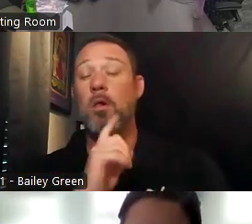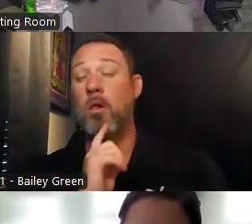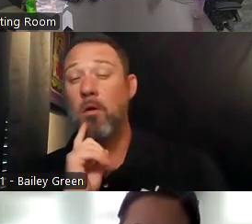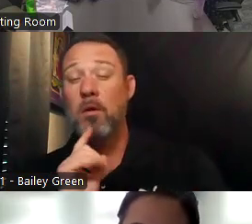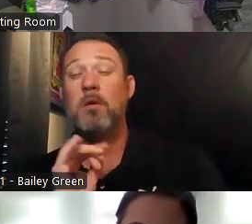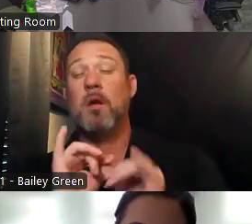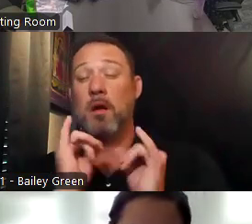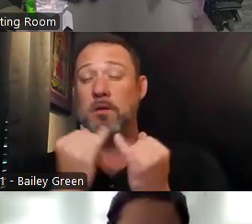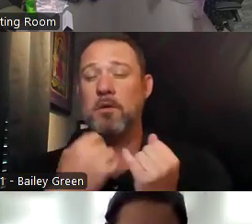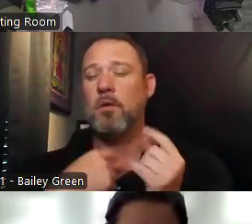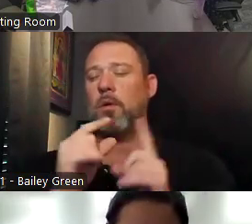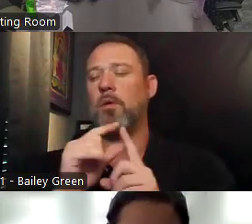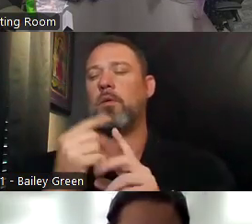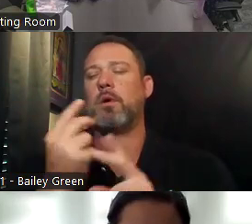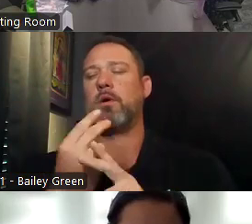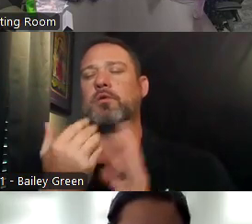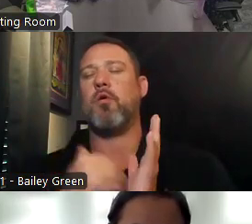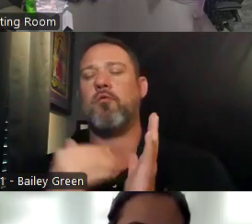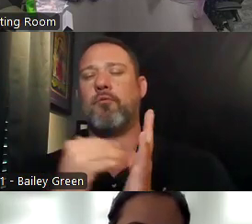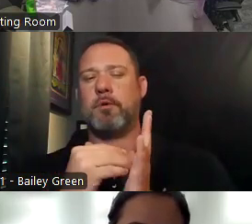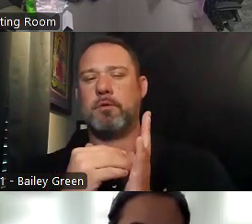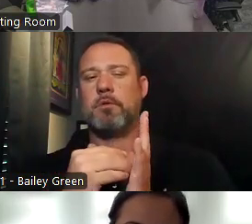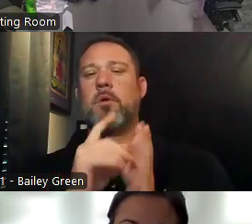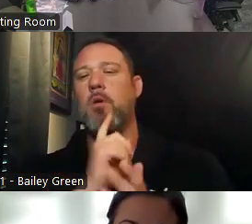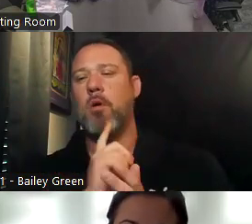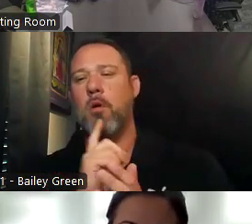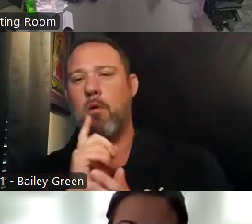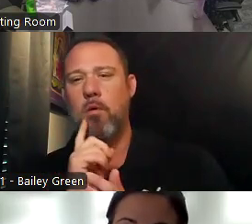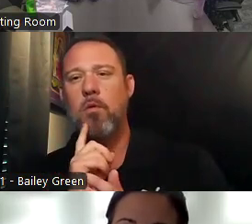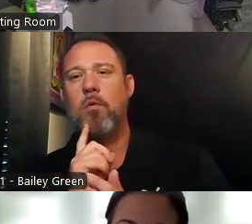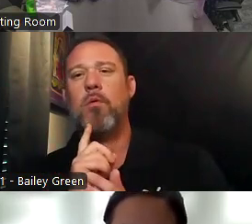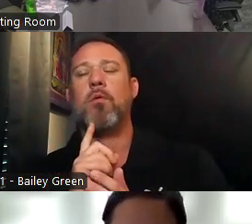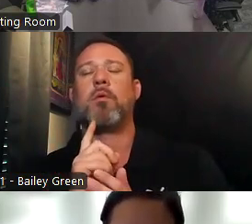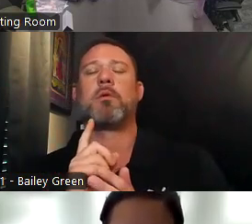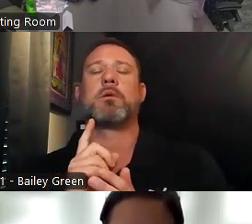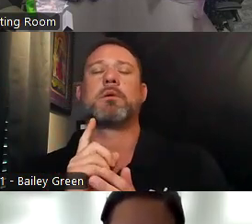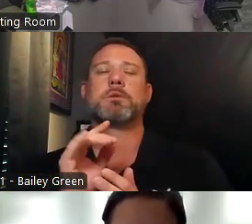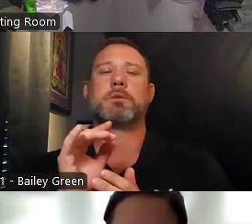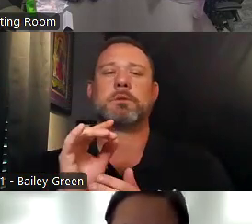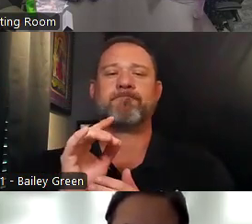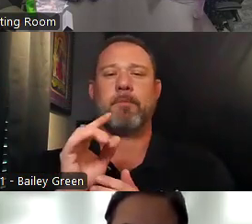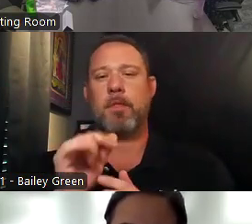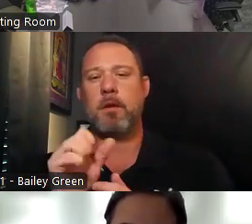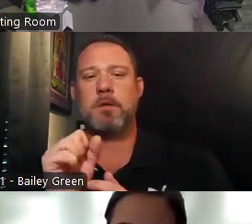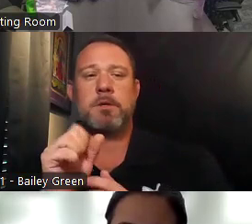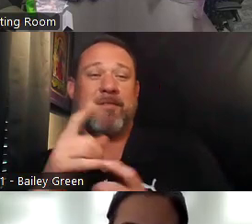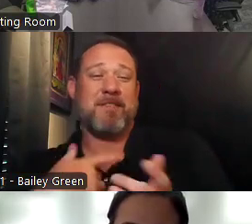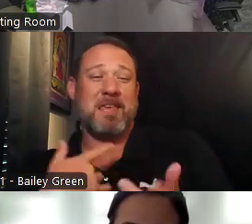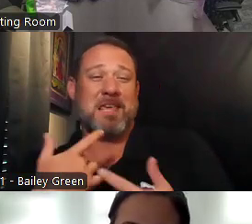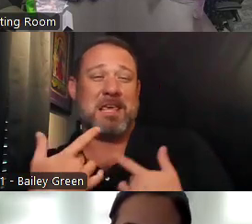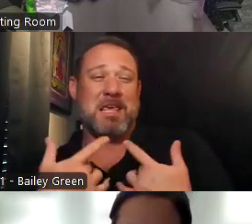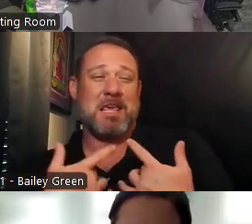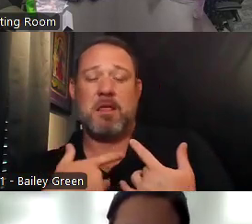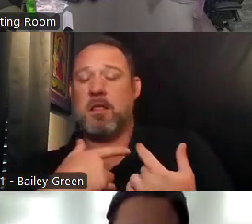isolation are the terms we use most often. So loneliness is the discrepancy, the subjective feeling of you